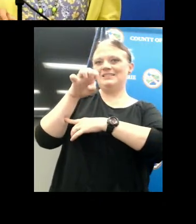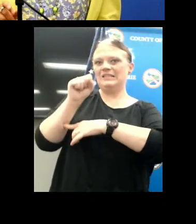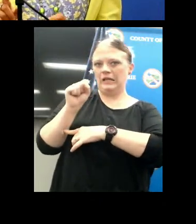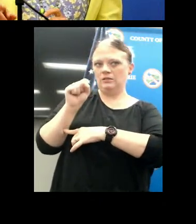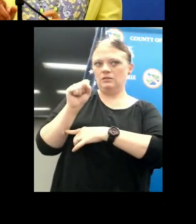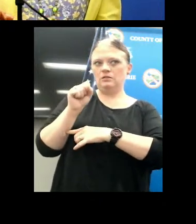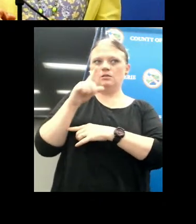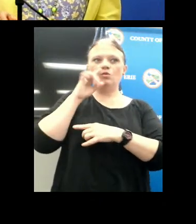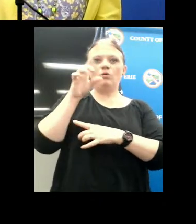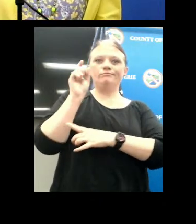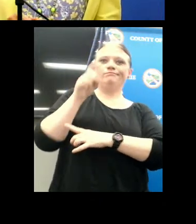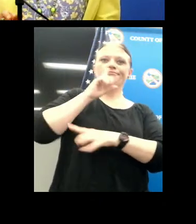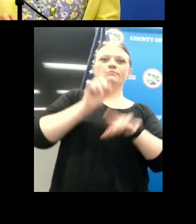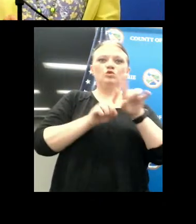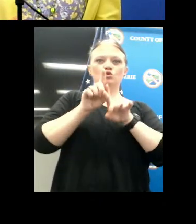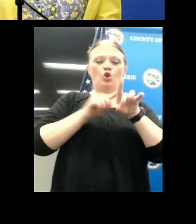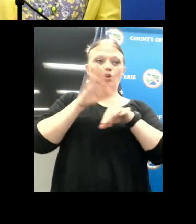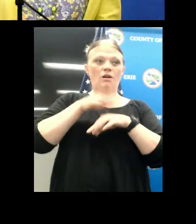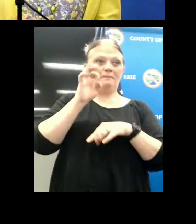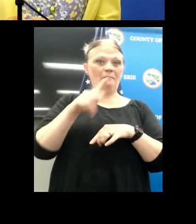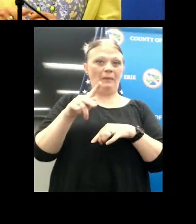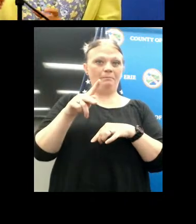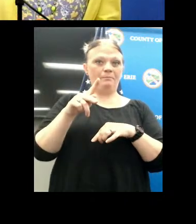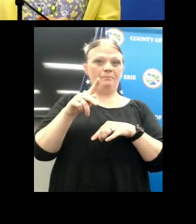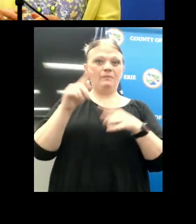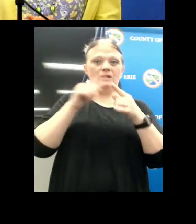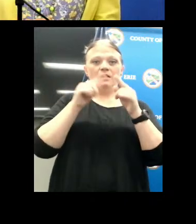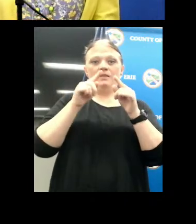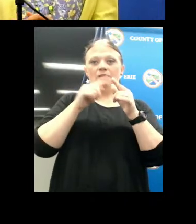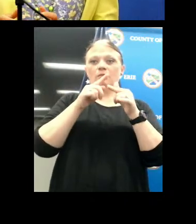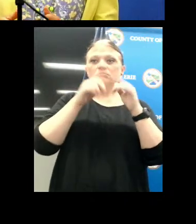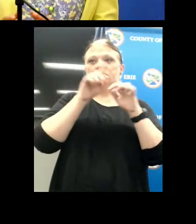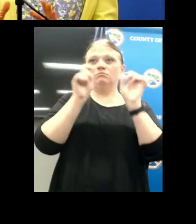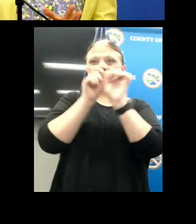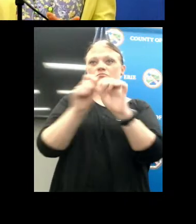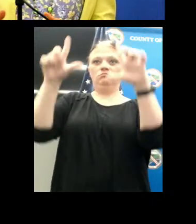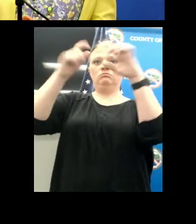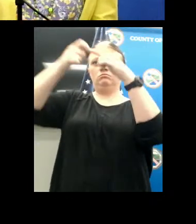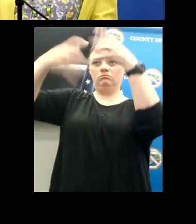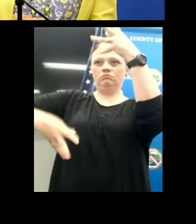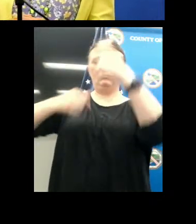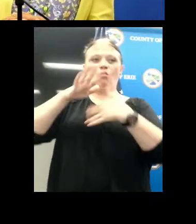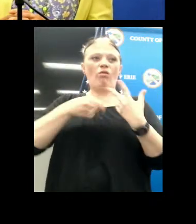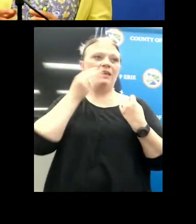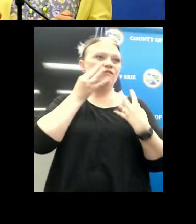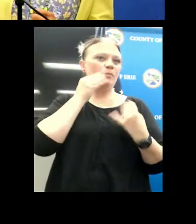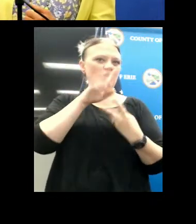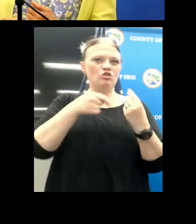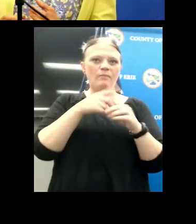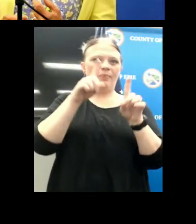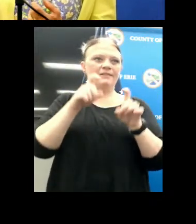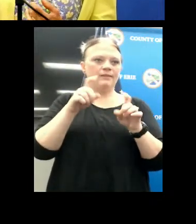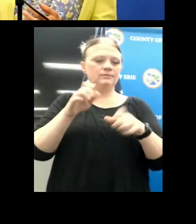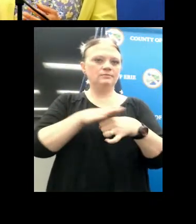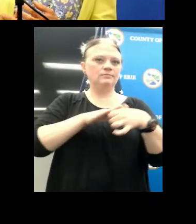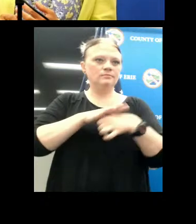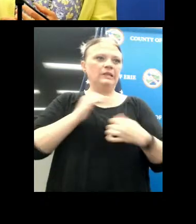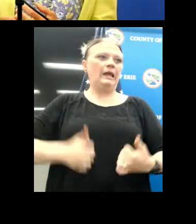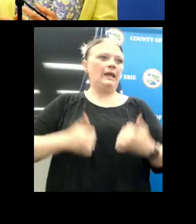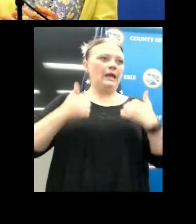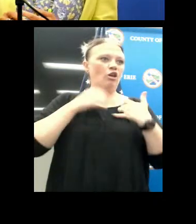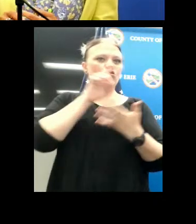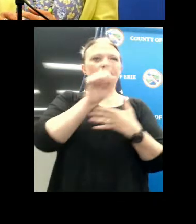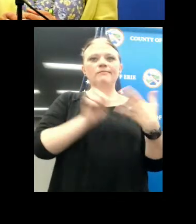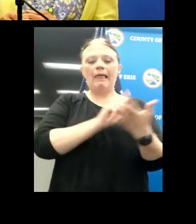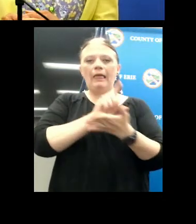click on one of those stars on the map, and a window will pop up and it'll give you all the information about the testing site, the address, the hours